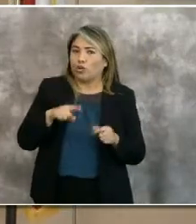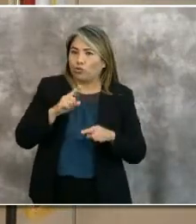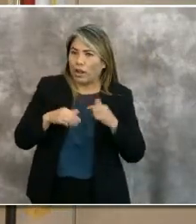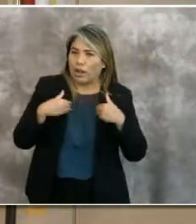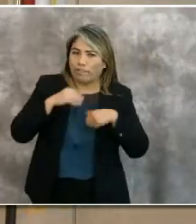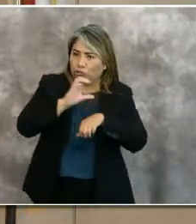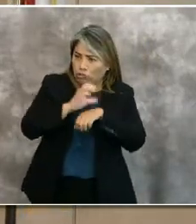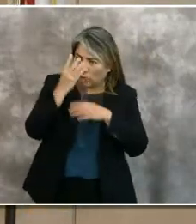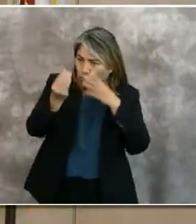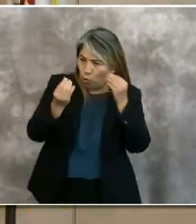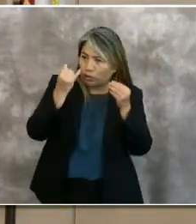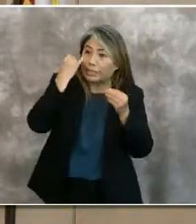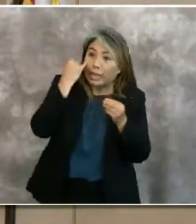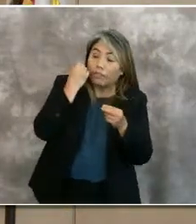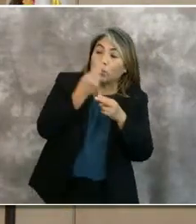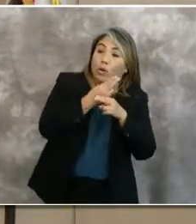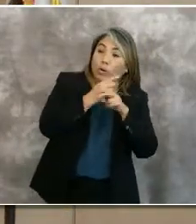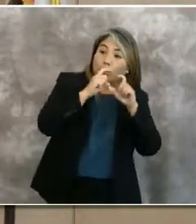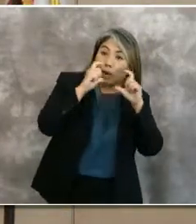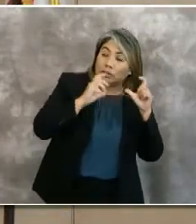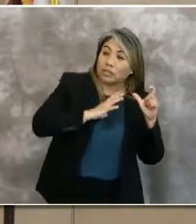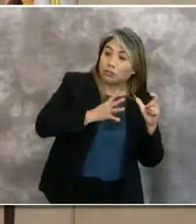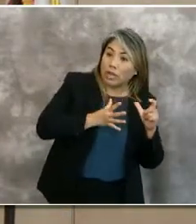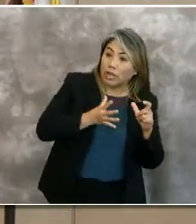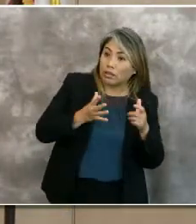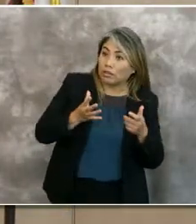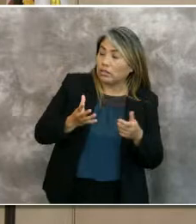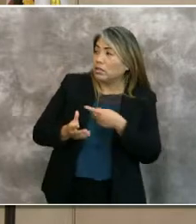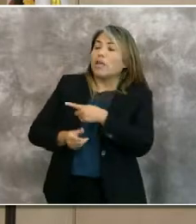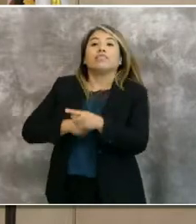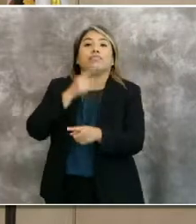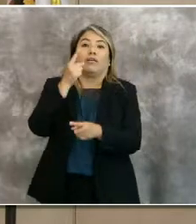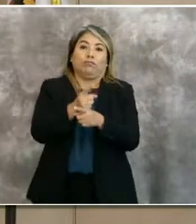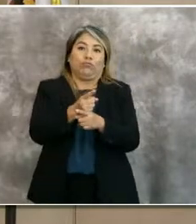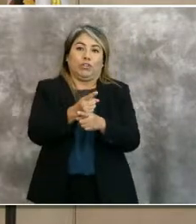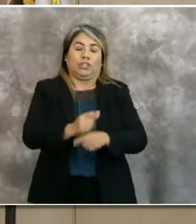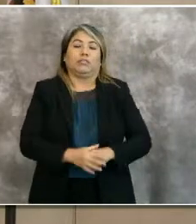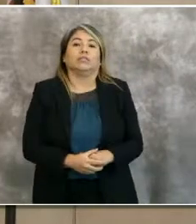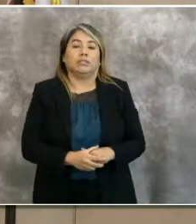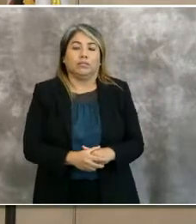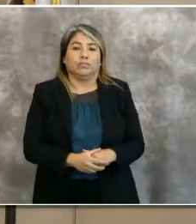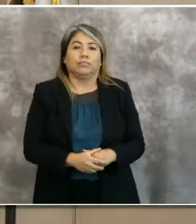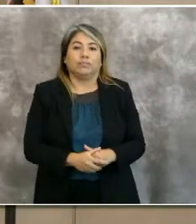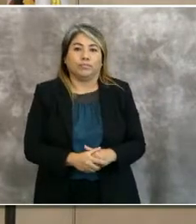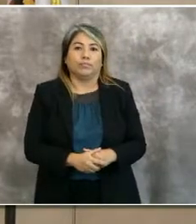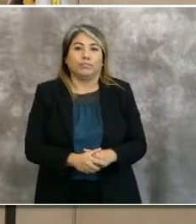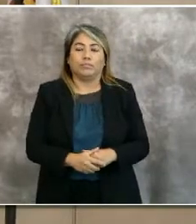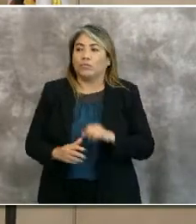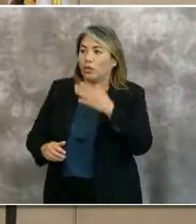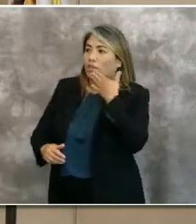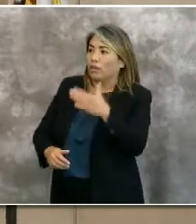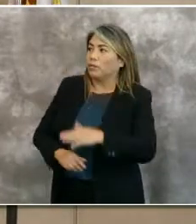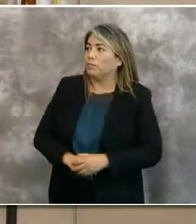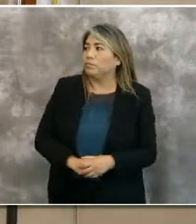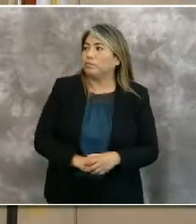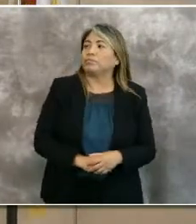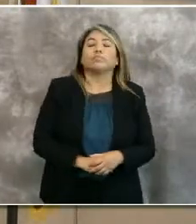outdoors as long as you wear a mask and social distance. Is that correct? That is correct. Okay, thank you. Mm-hmm.